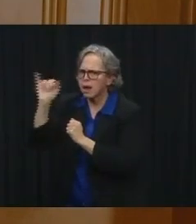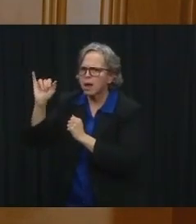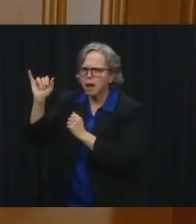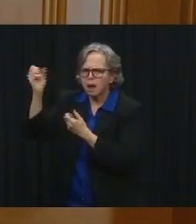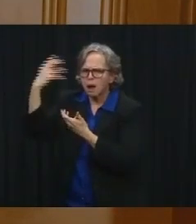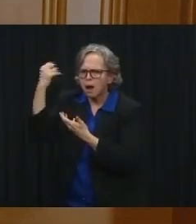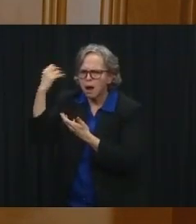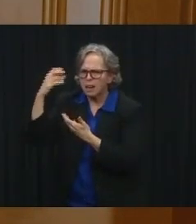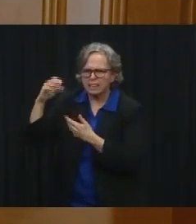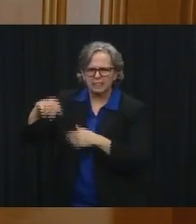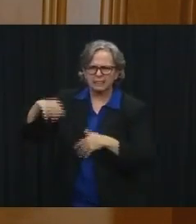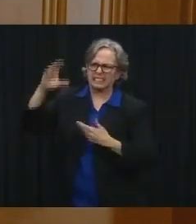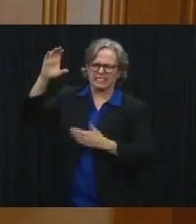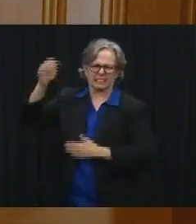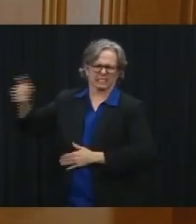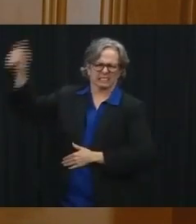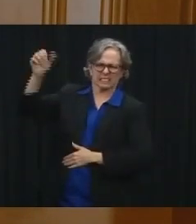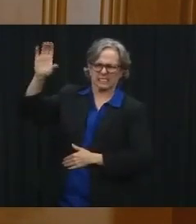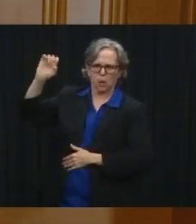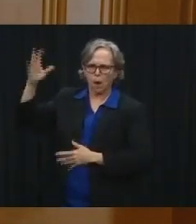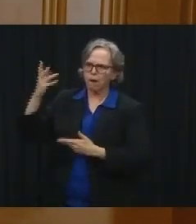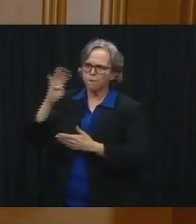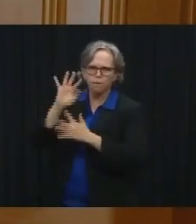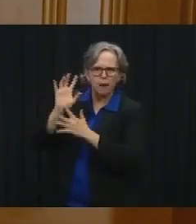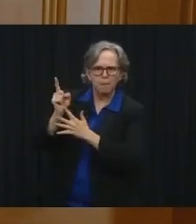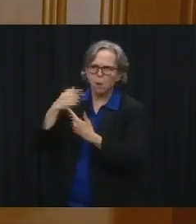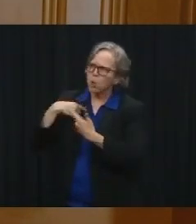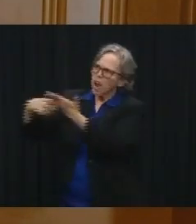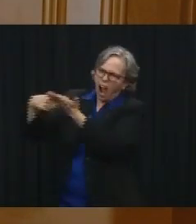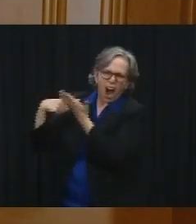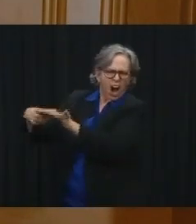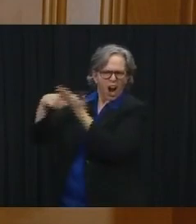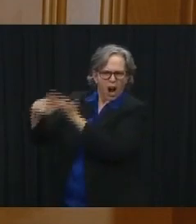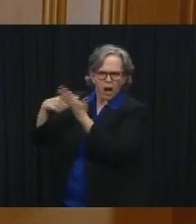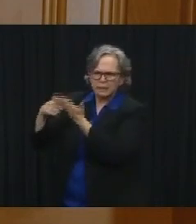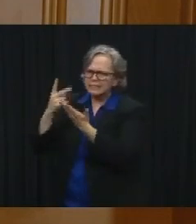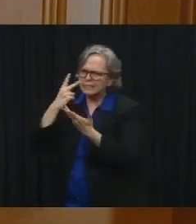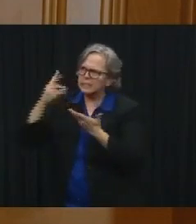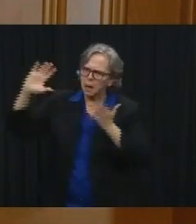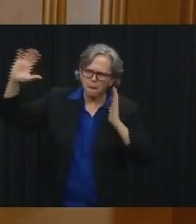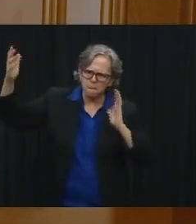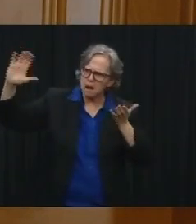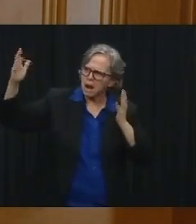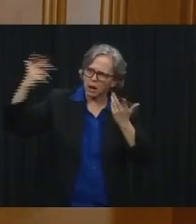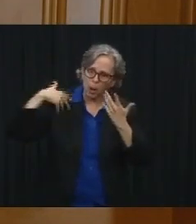45 minutes just to see how everything is going and things are being